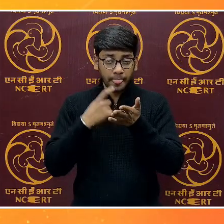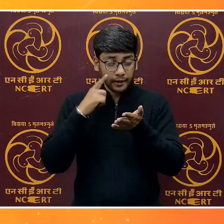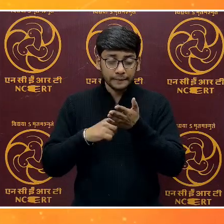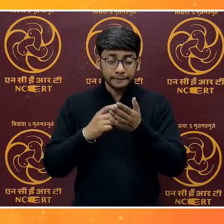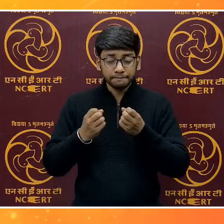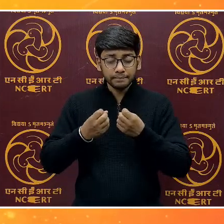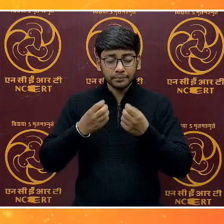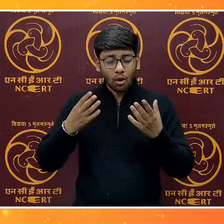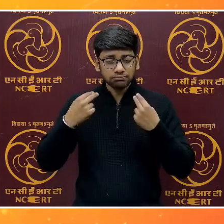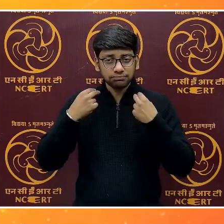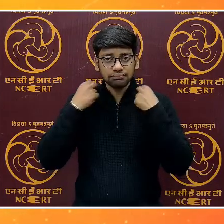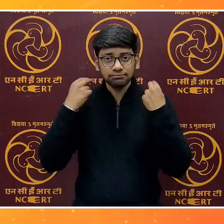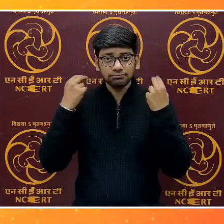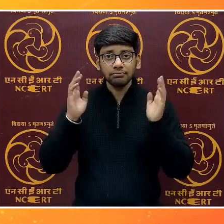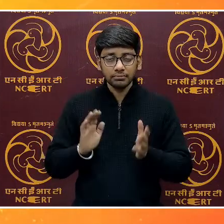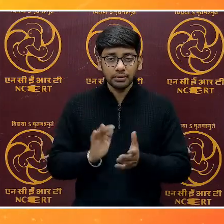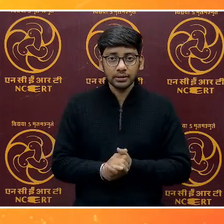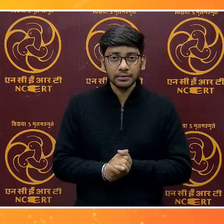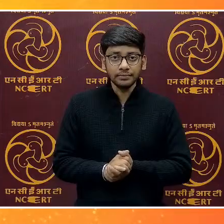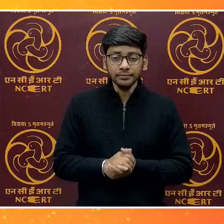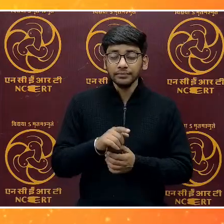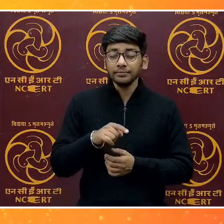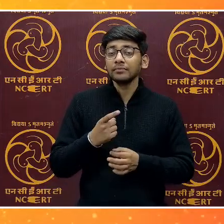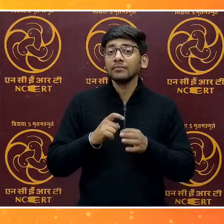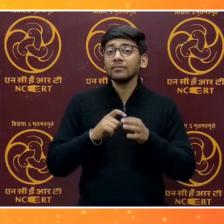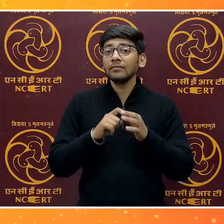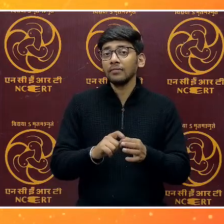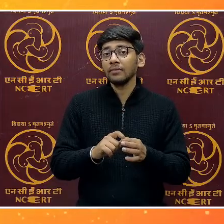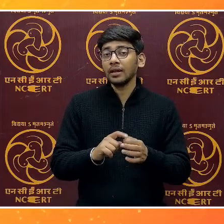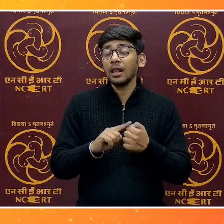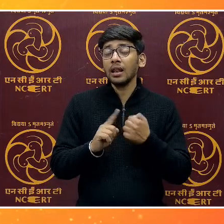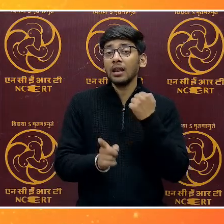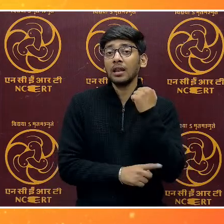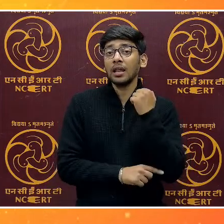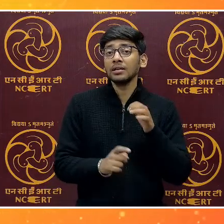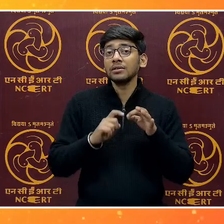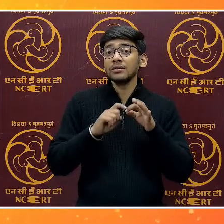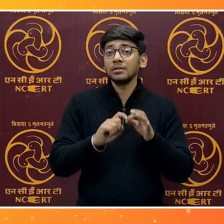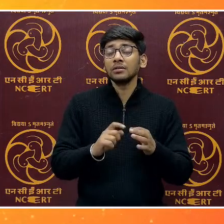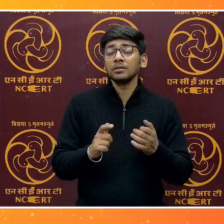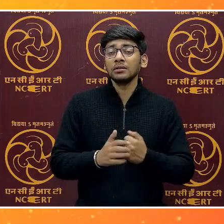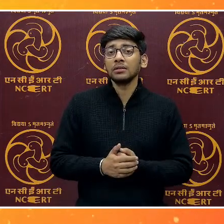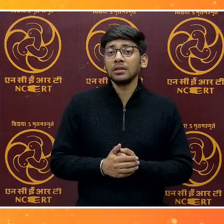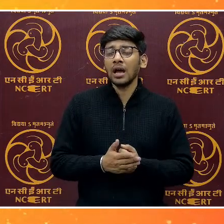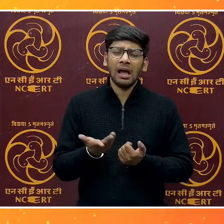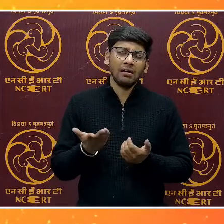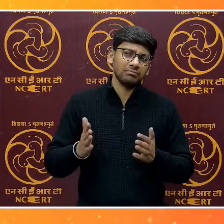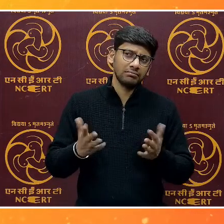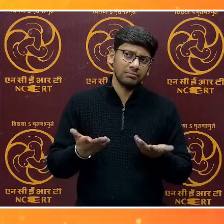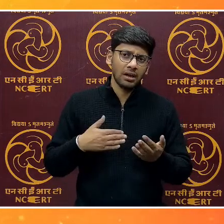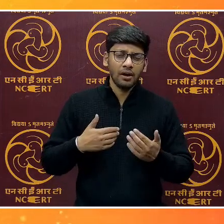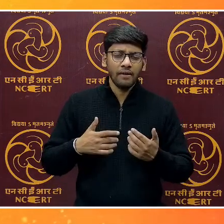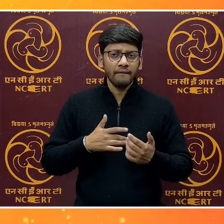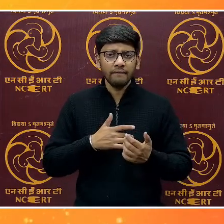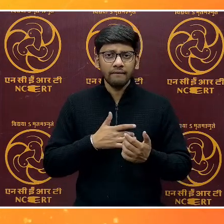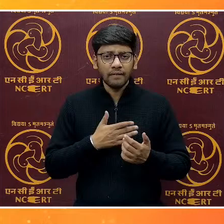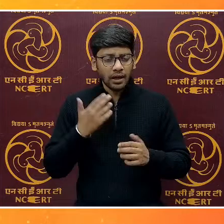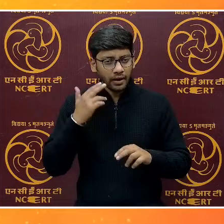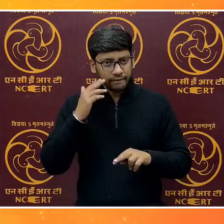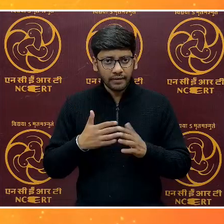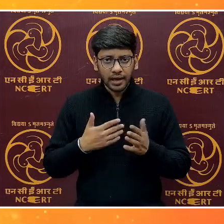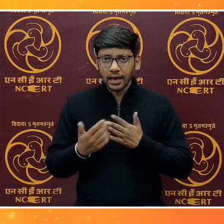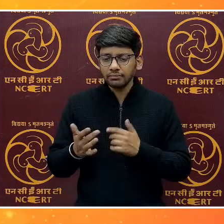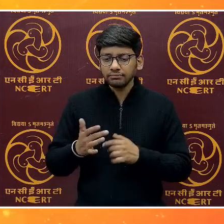Absolutely. And the next question, I am hoping this is the last one. How do you feel when you open your eyes in